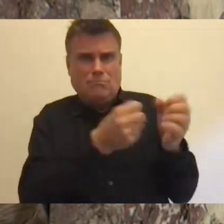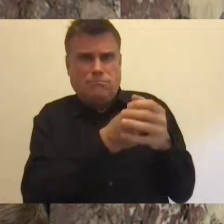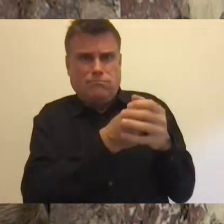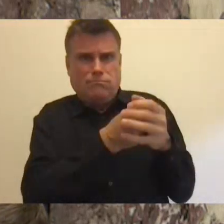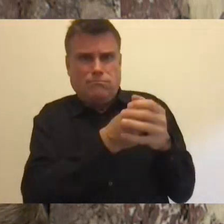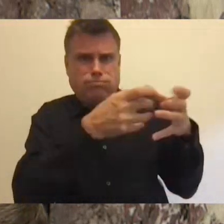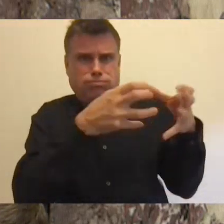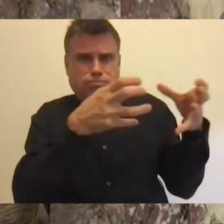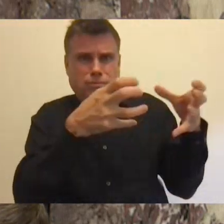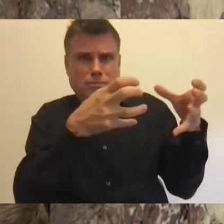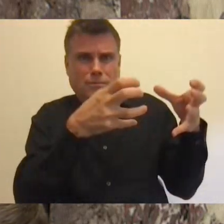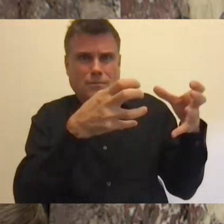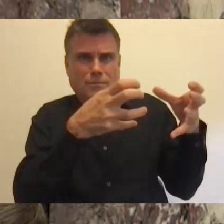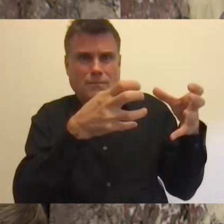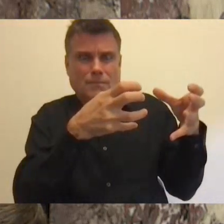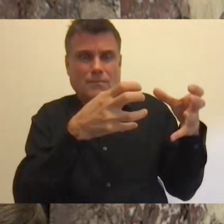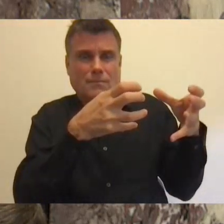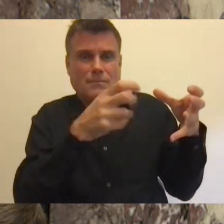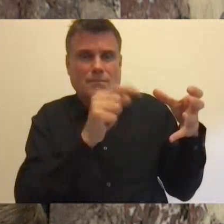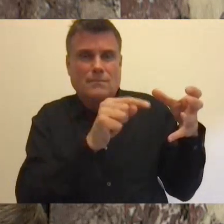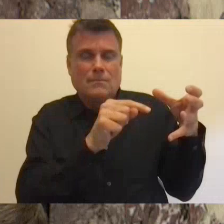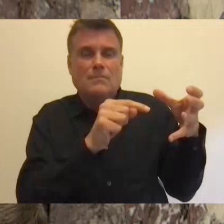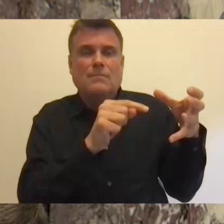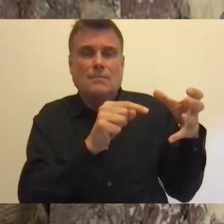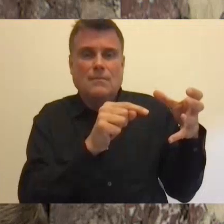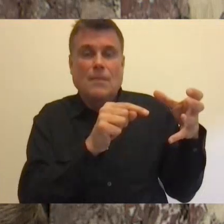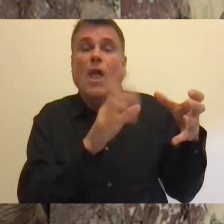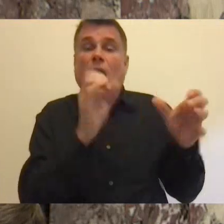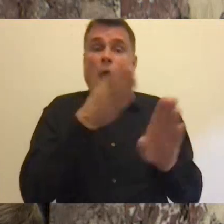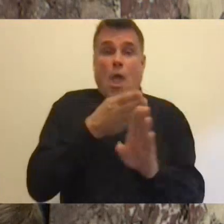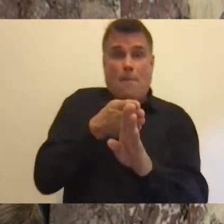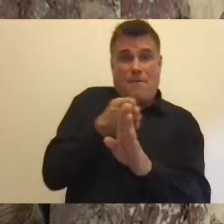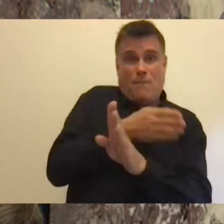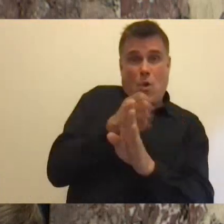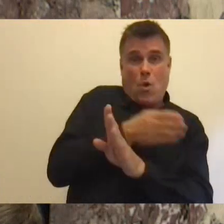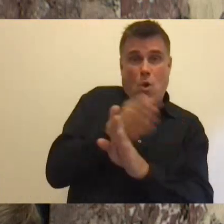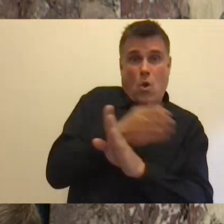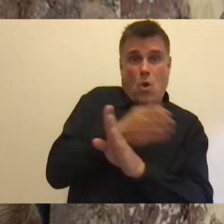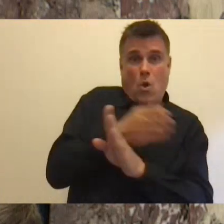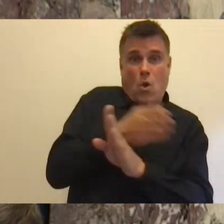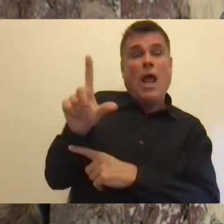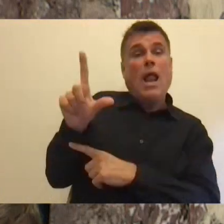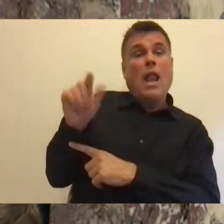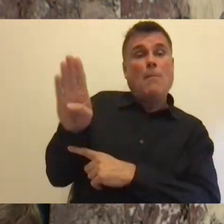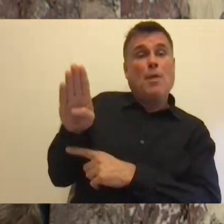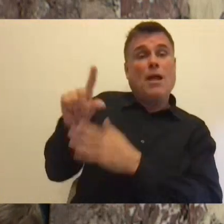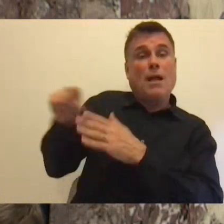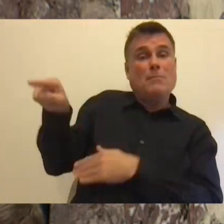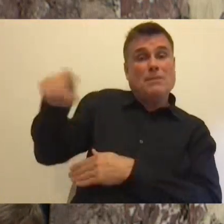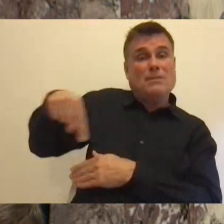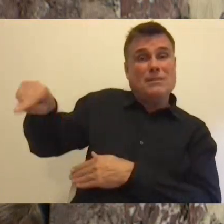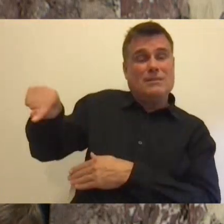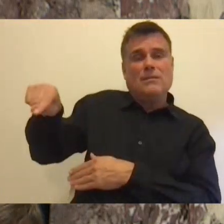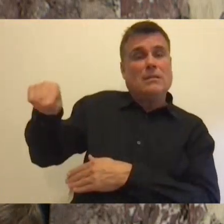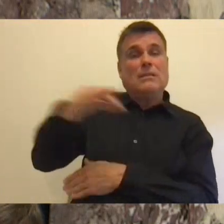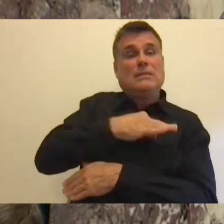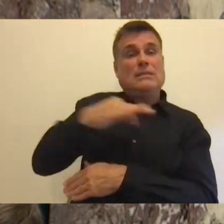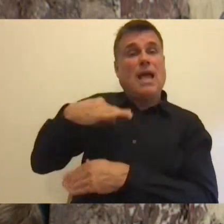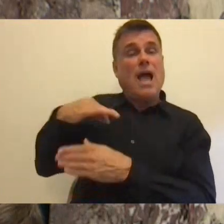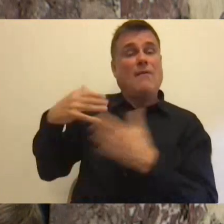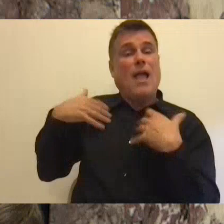new nurses because we support our public health care workers. When our provincial health officer makes a decision